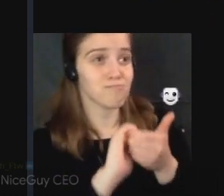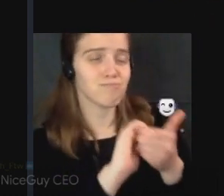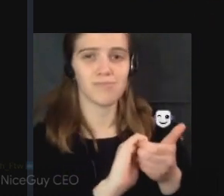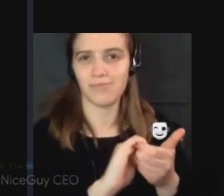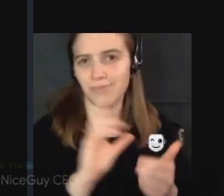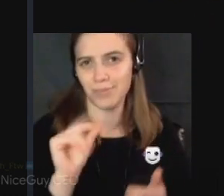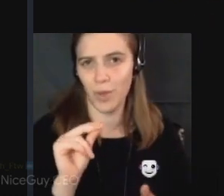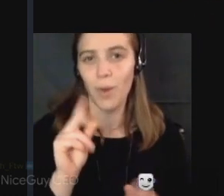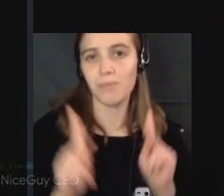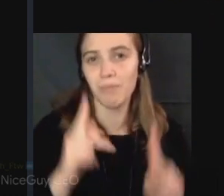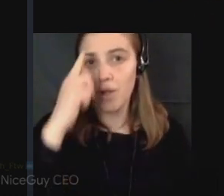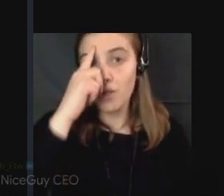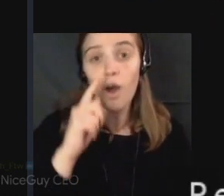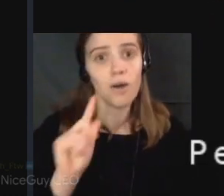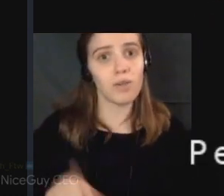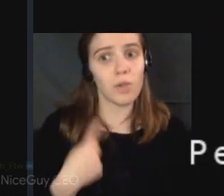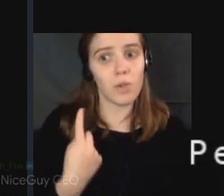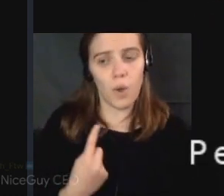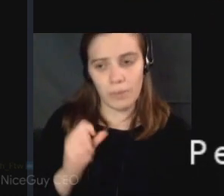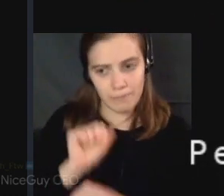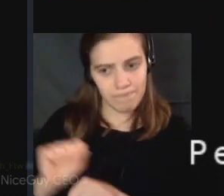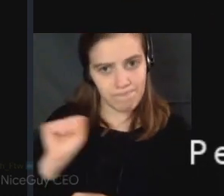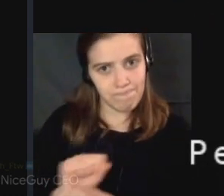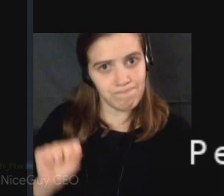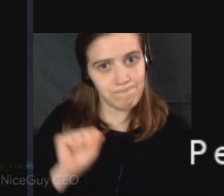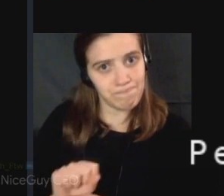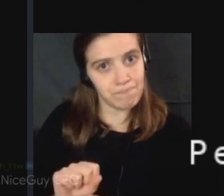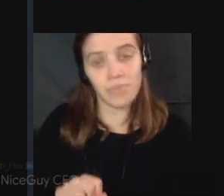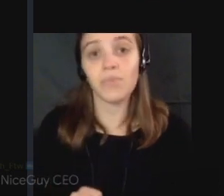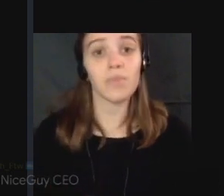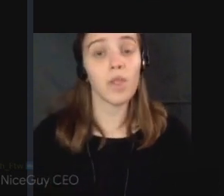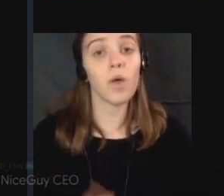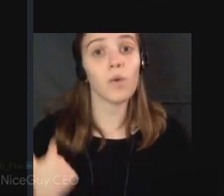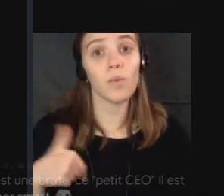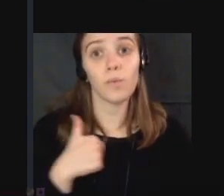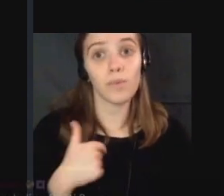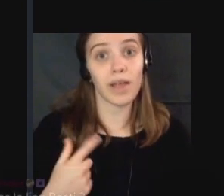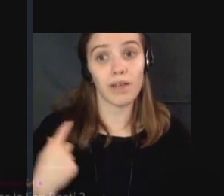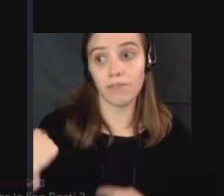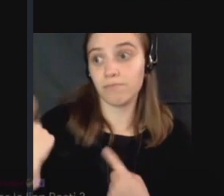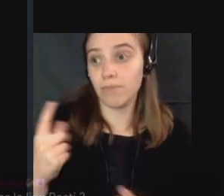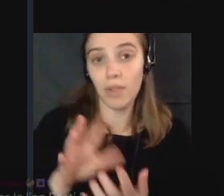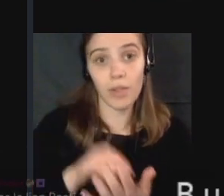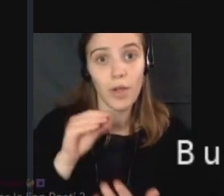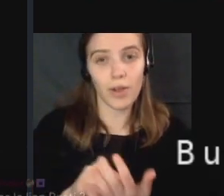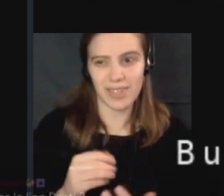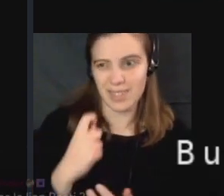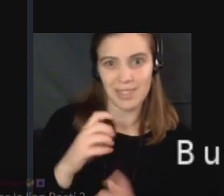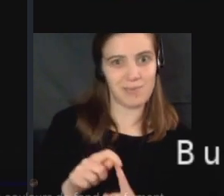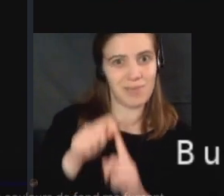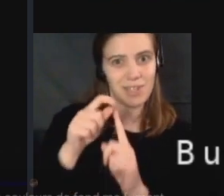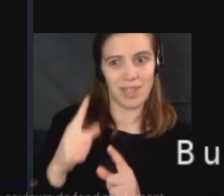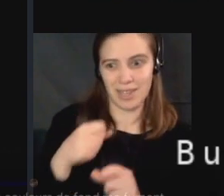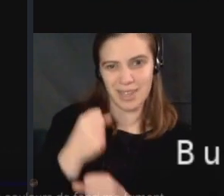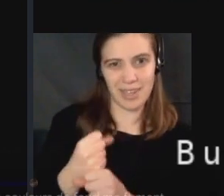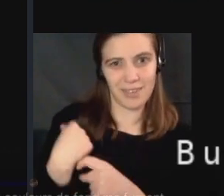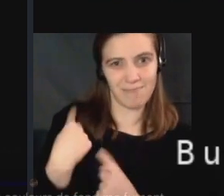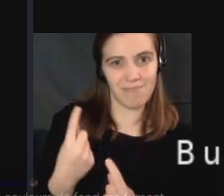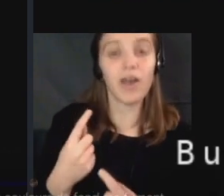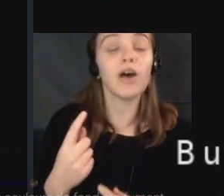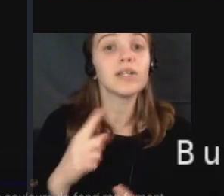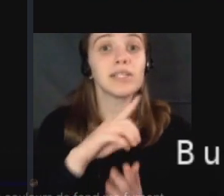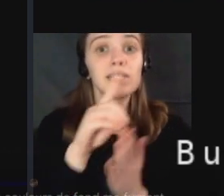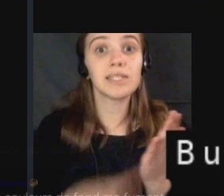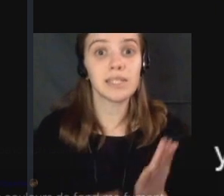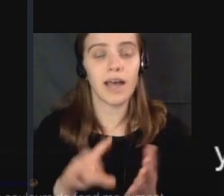solo act. Meilleur CEO, ouais. Petit CEO. But what we've learned this past year more than ever before is that design is about